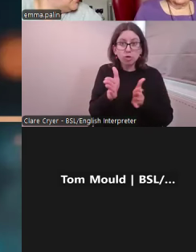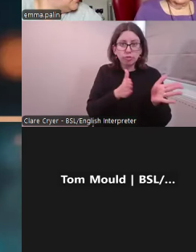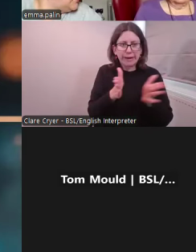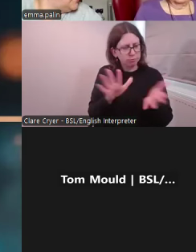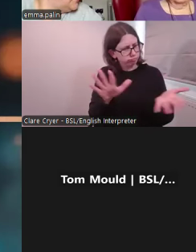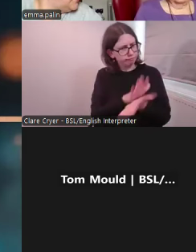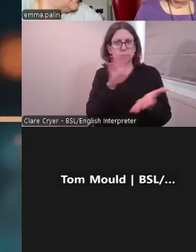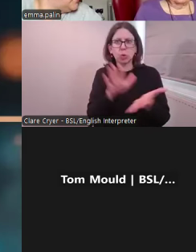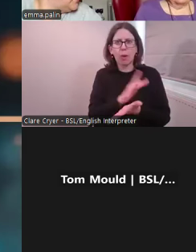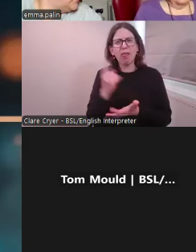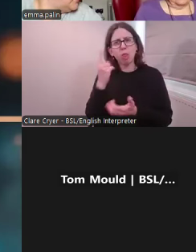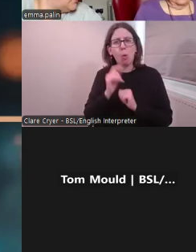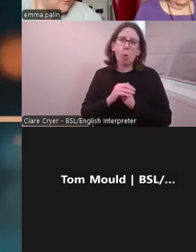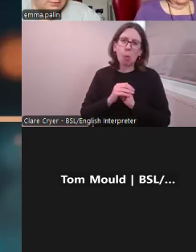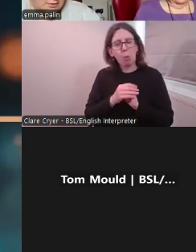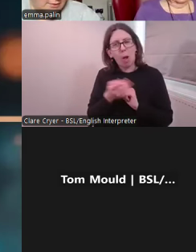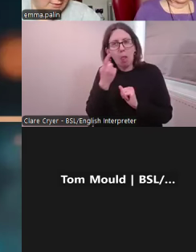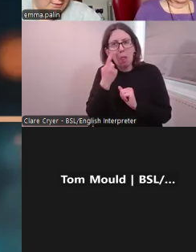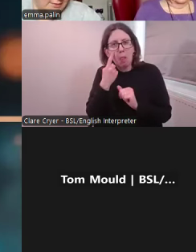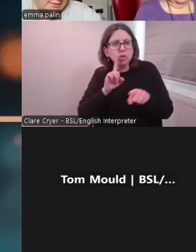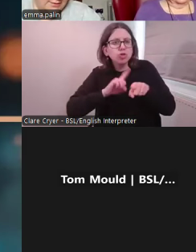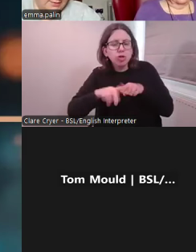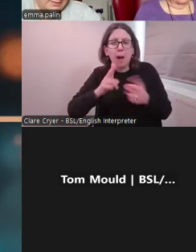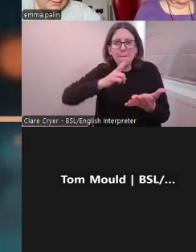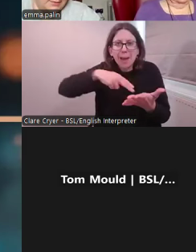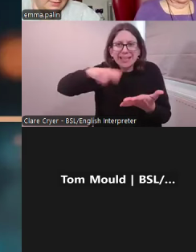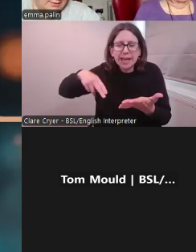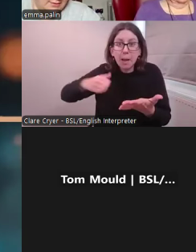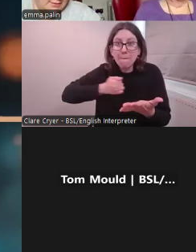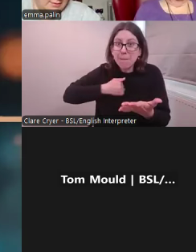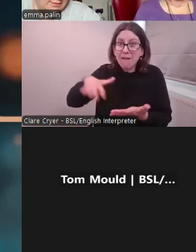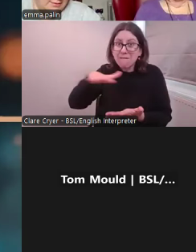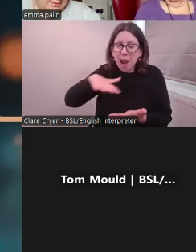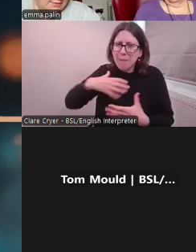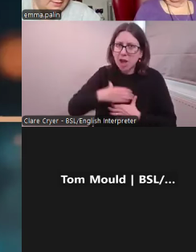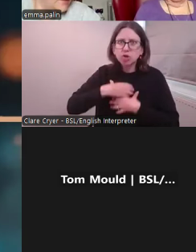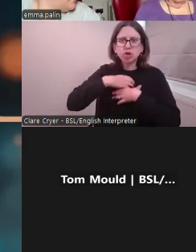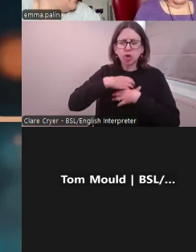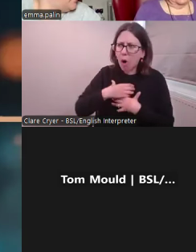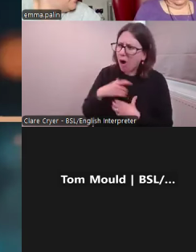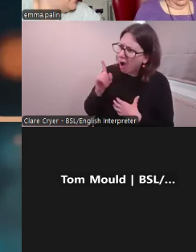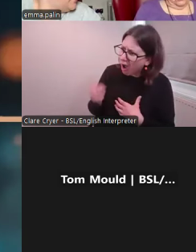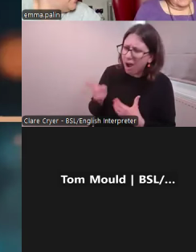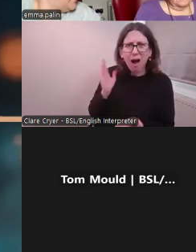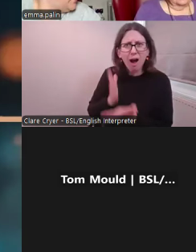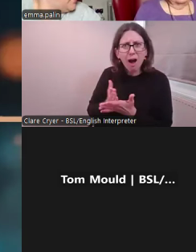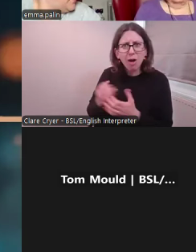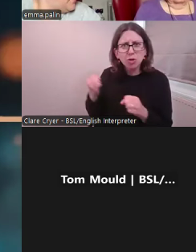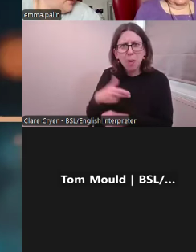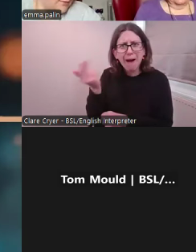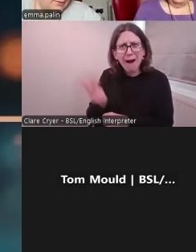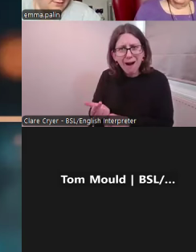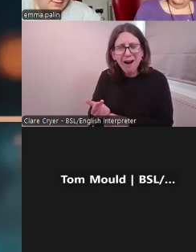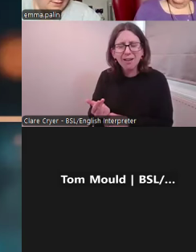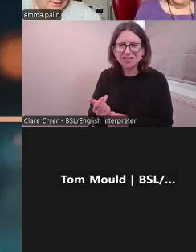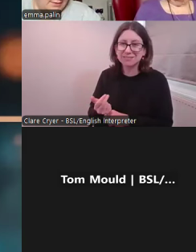it a try. And my family were, "You are not doing art, are you?" Knowing that I've always said I can't.